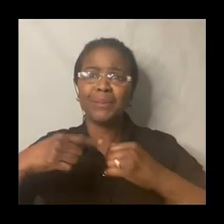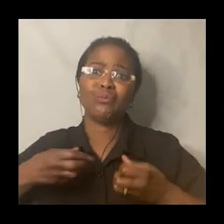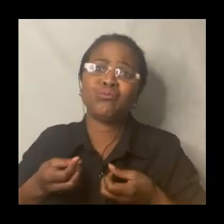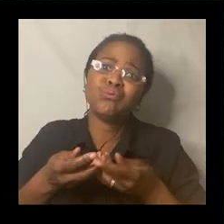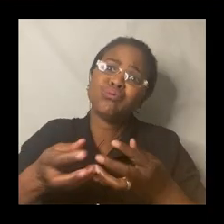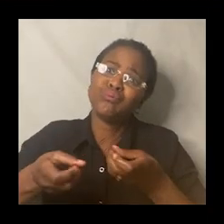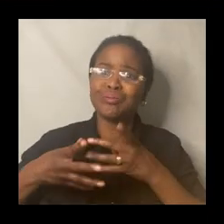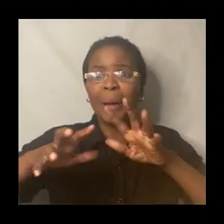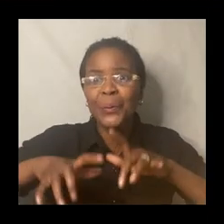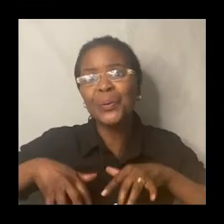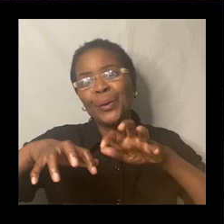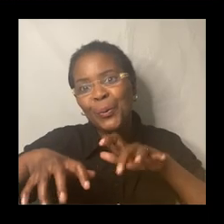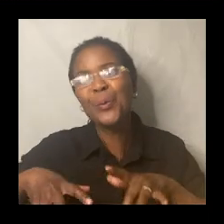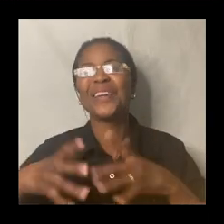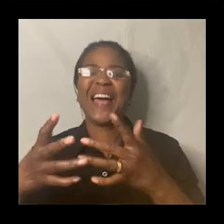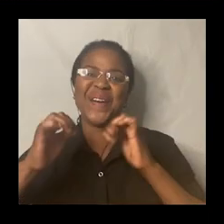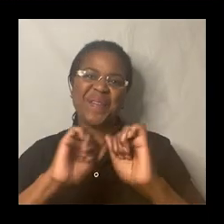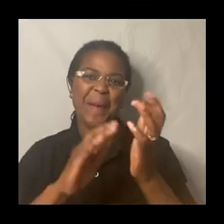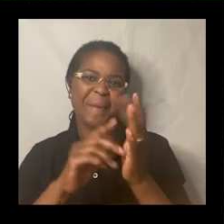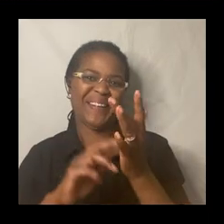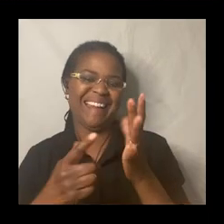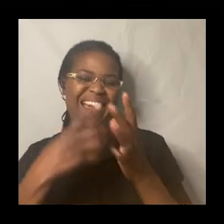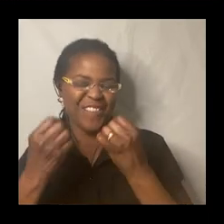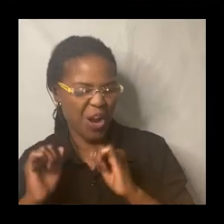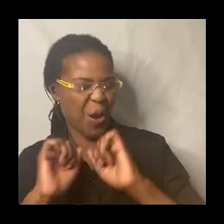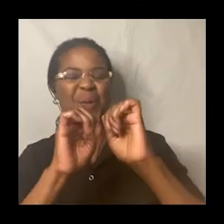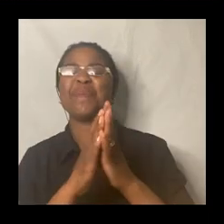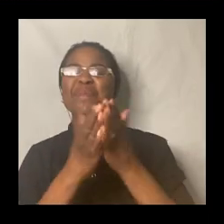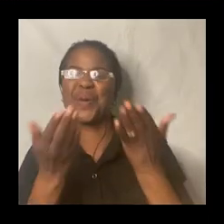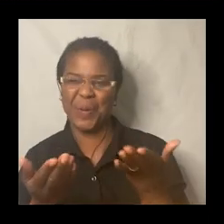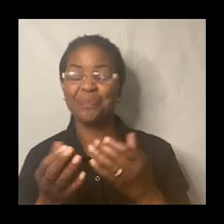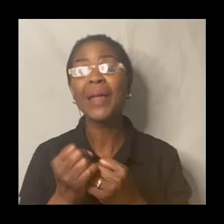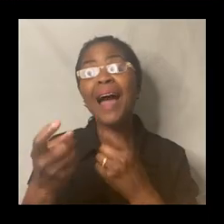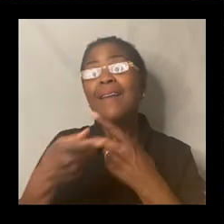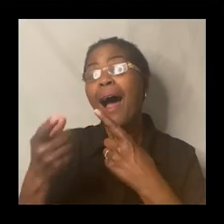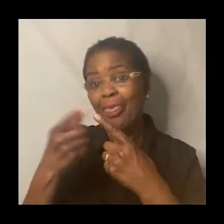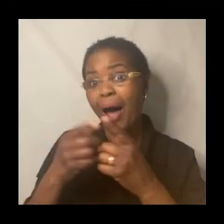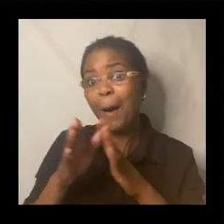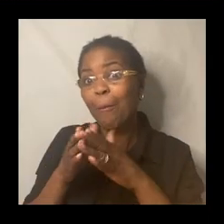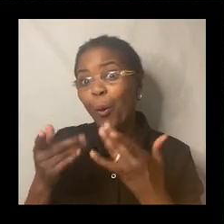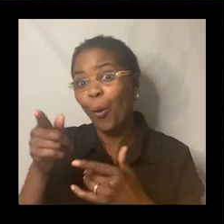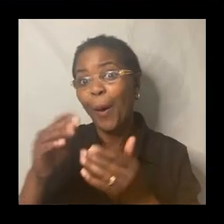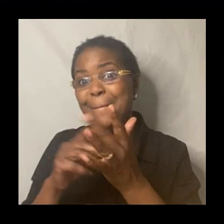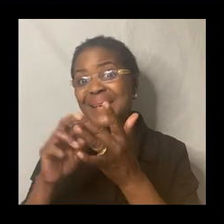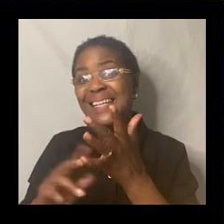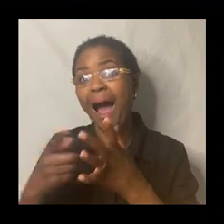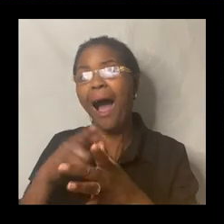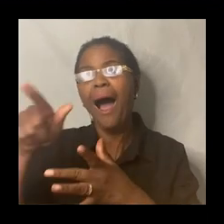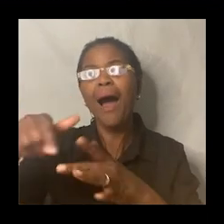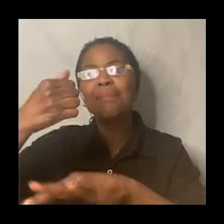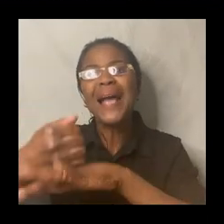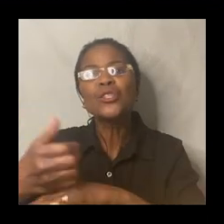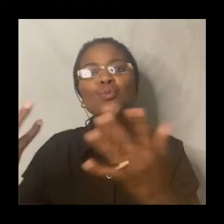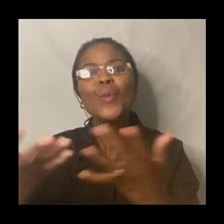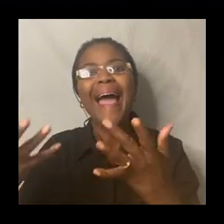Mina her own book. And there's just another one now, which she's in a book called Paperboat. Yeah, set in